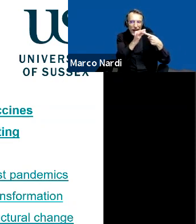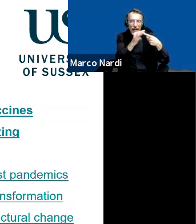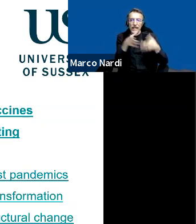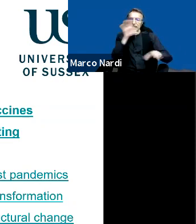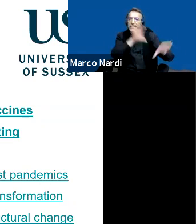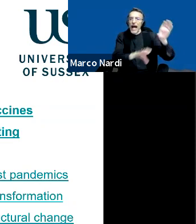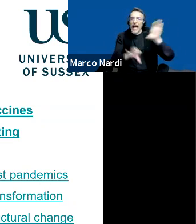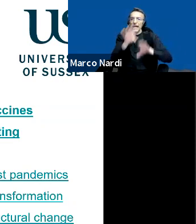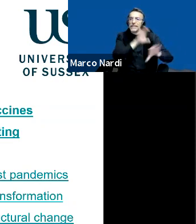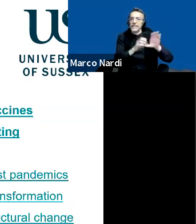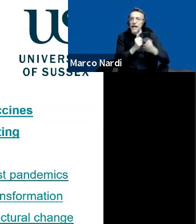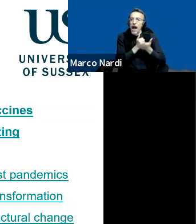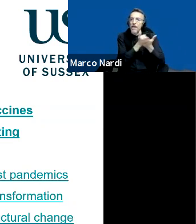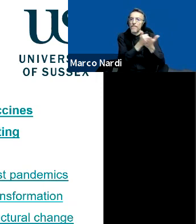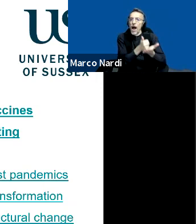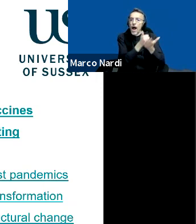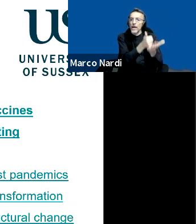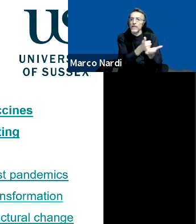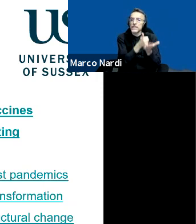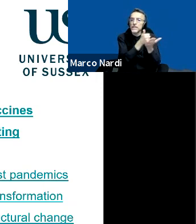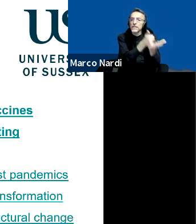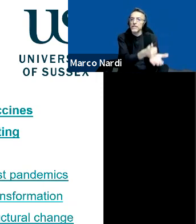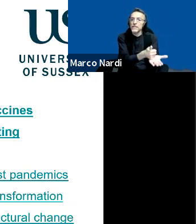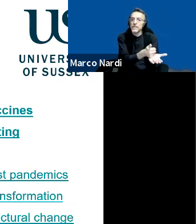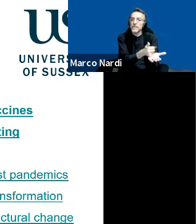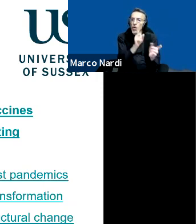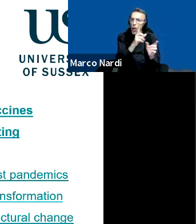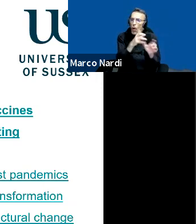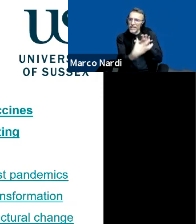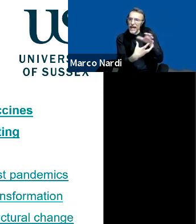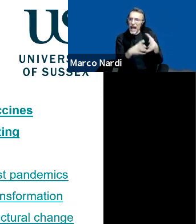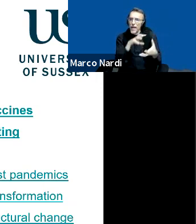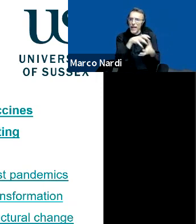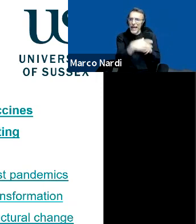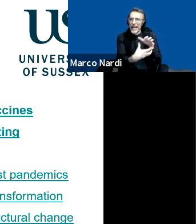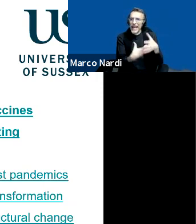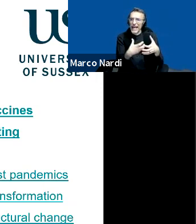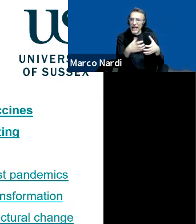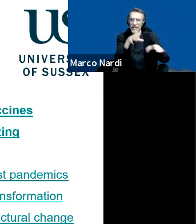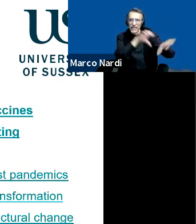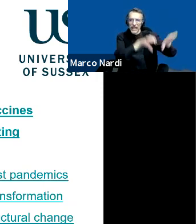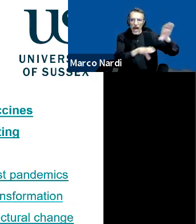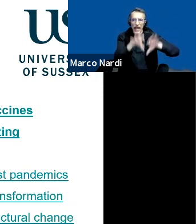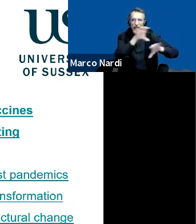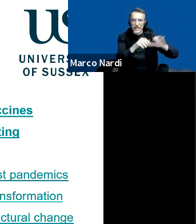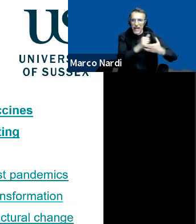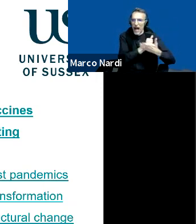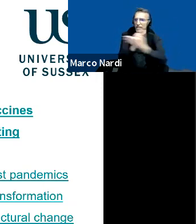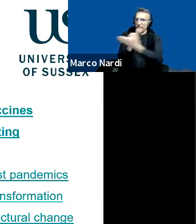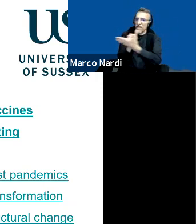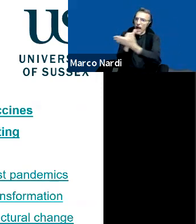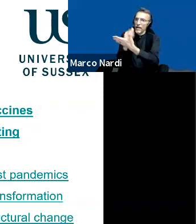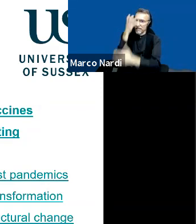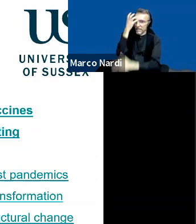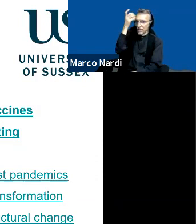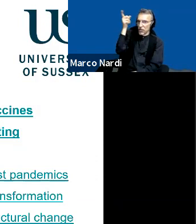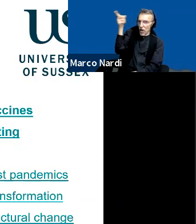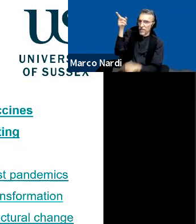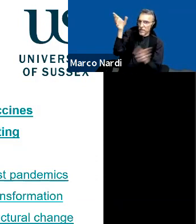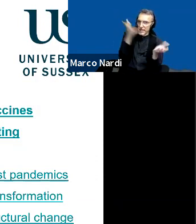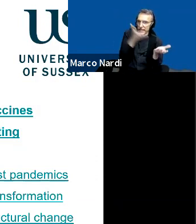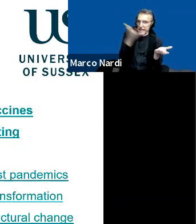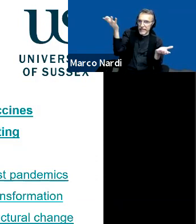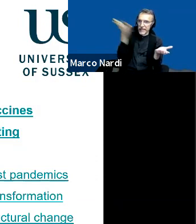science advice. What are the dynamics around the giving of science advice to government, the politics of that, how